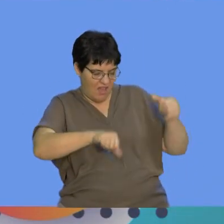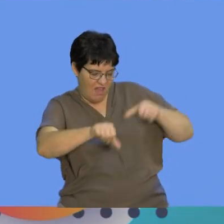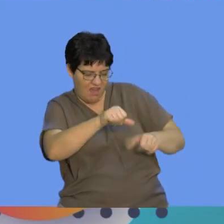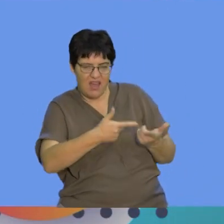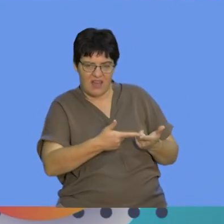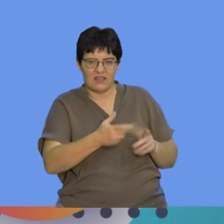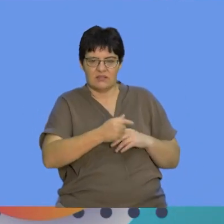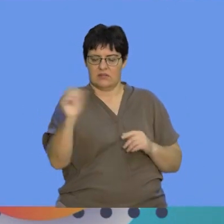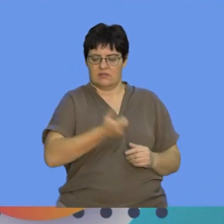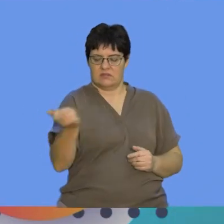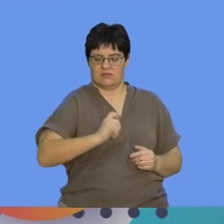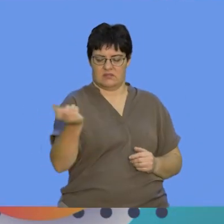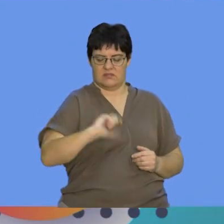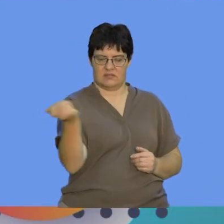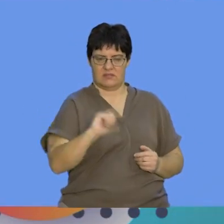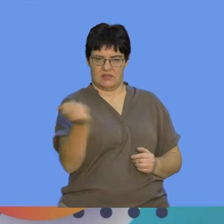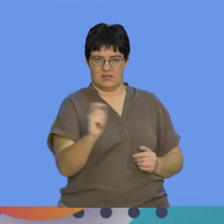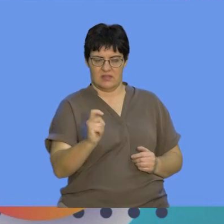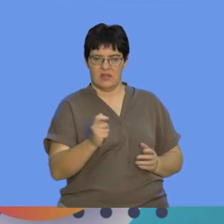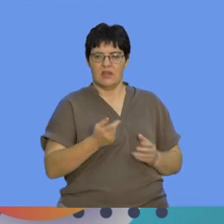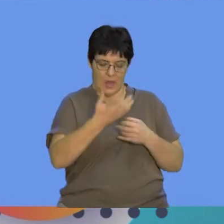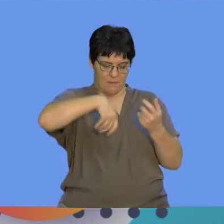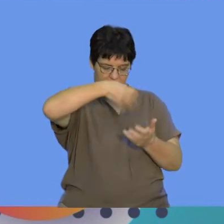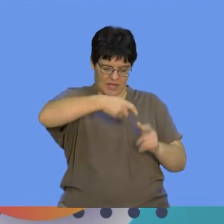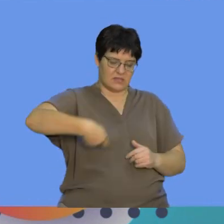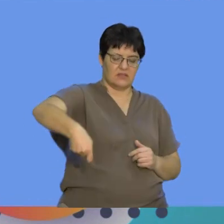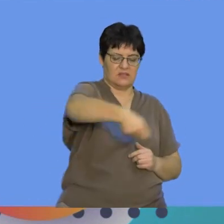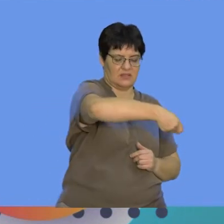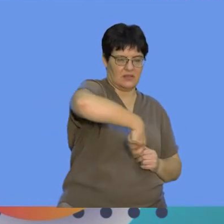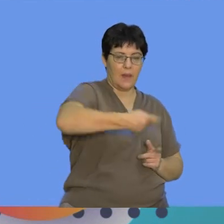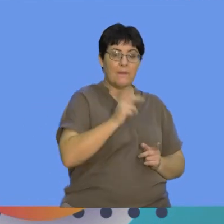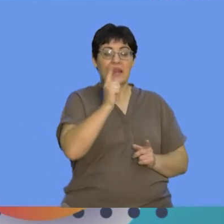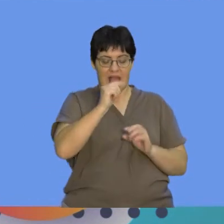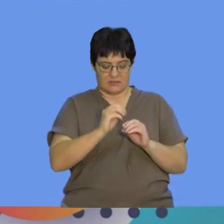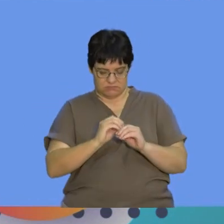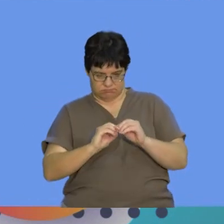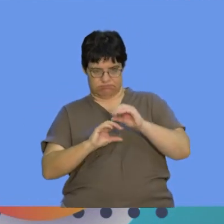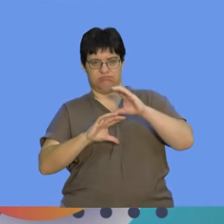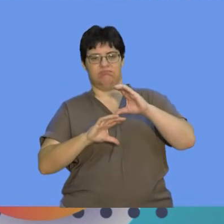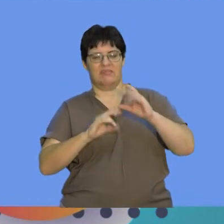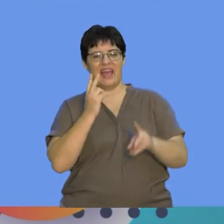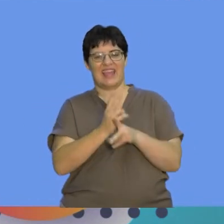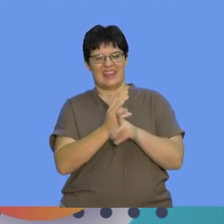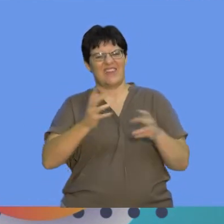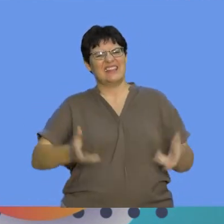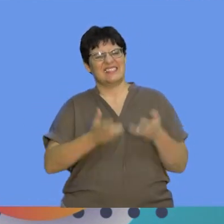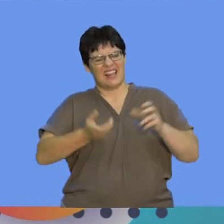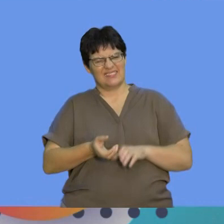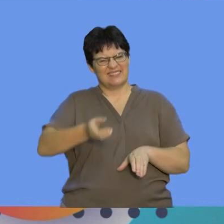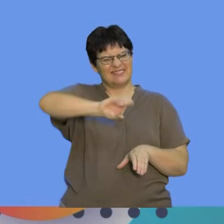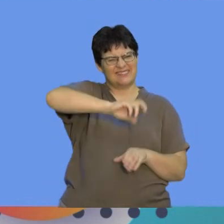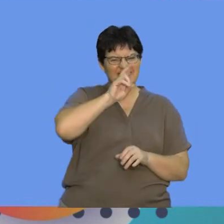it, those two, they'll mix, but at some point, they'll be separated. One will either be floating, with